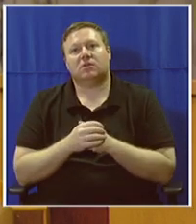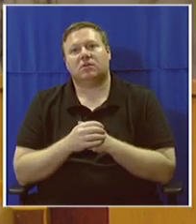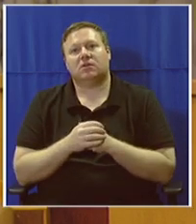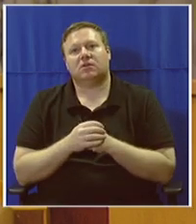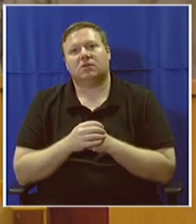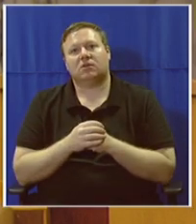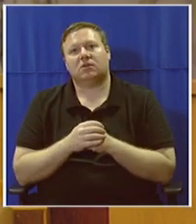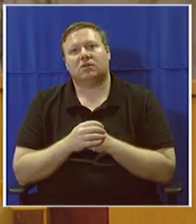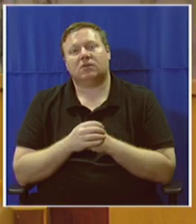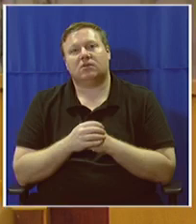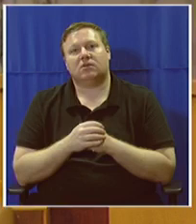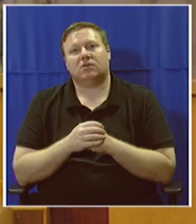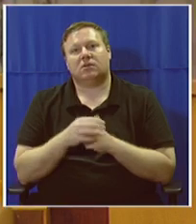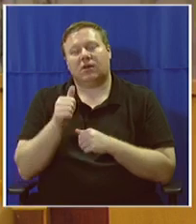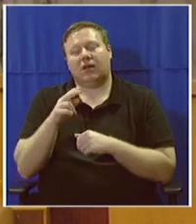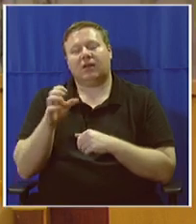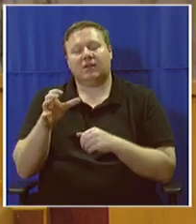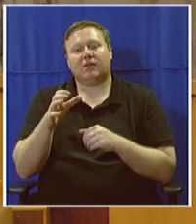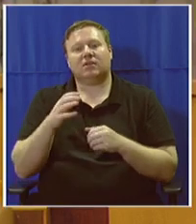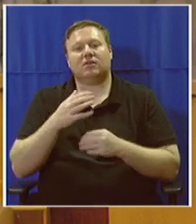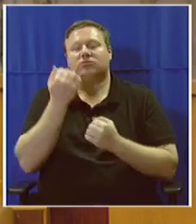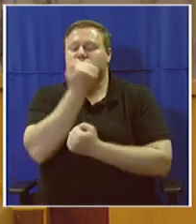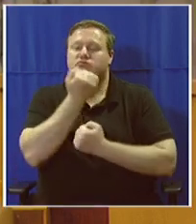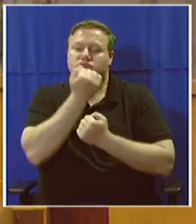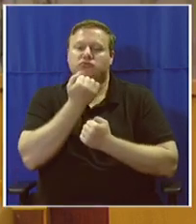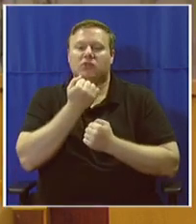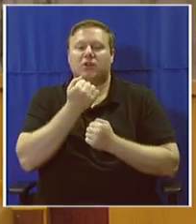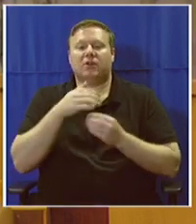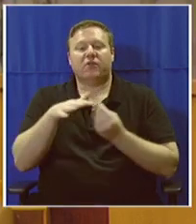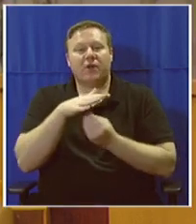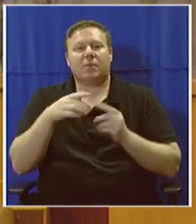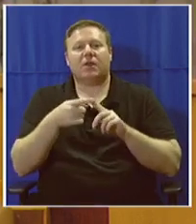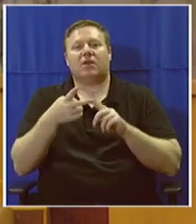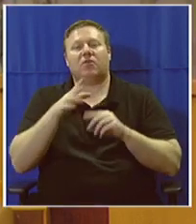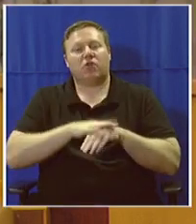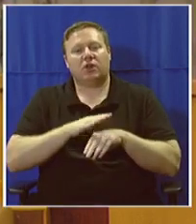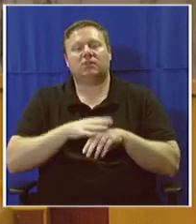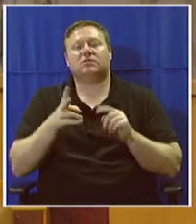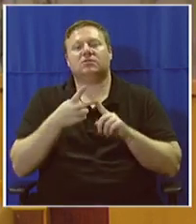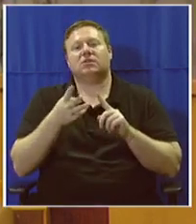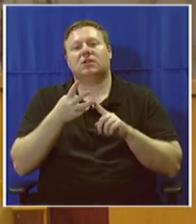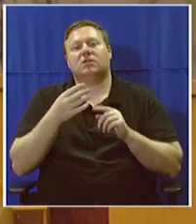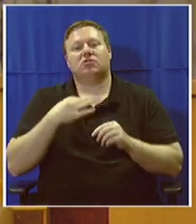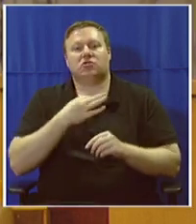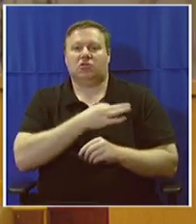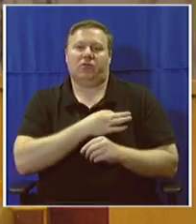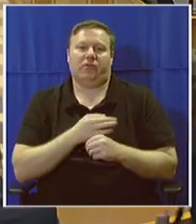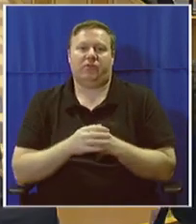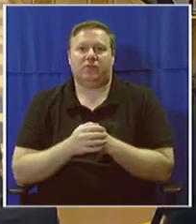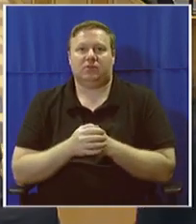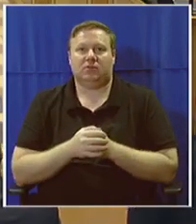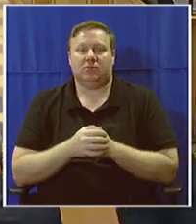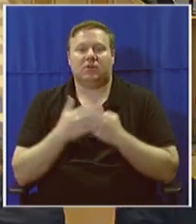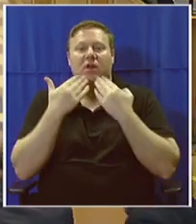its heartfelt condolences to the family, friends, staff, and listeners of Umhlobo Wenene FM. I thank you, Chair. Thank you, Honorable